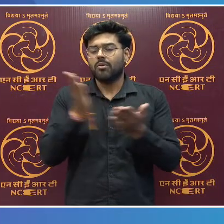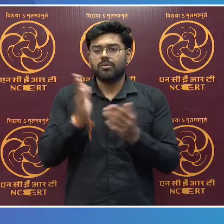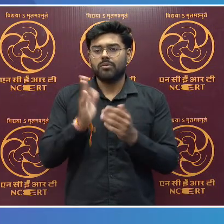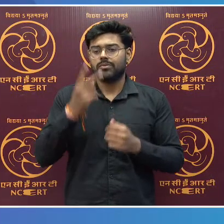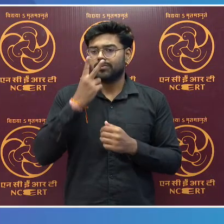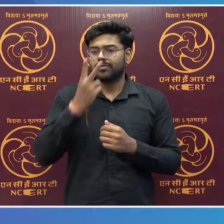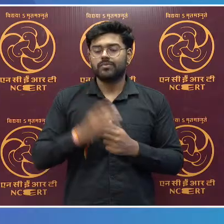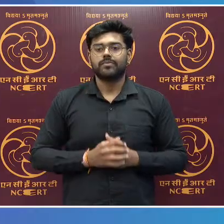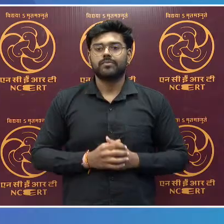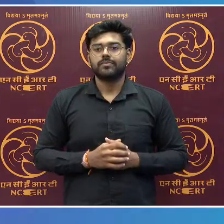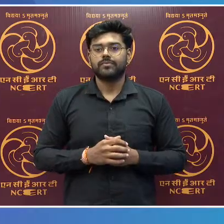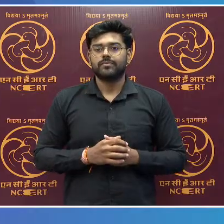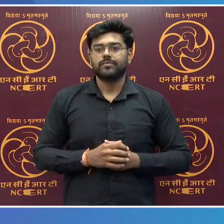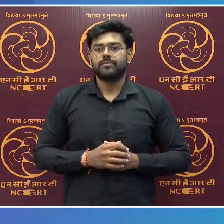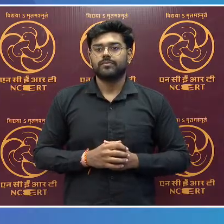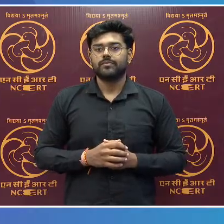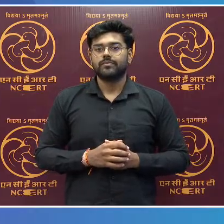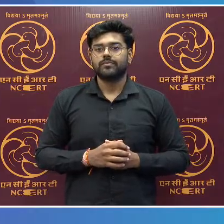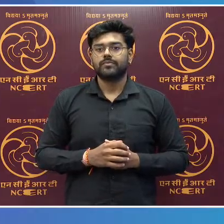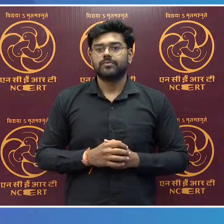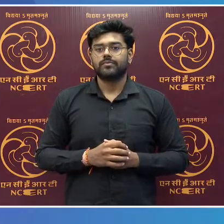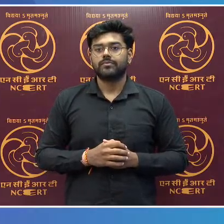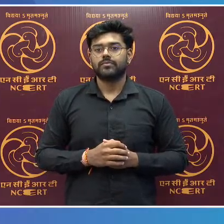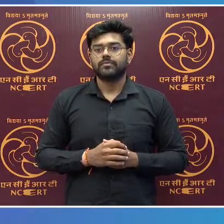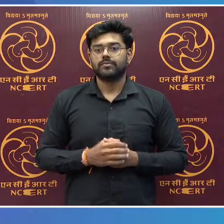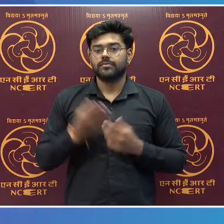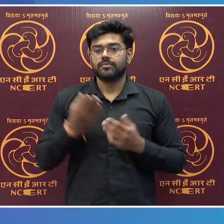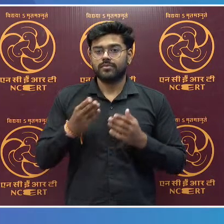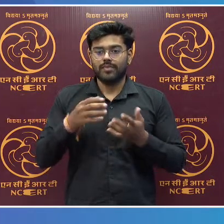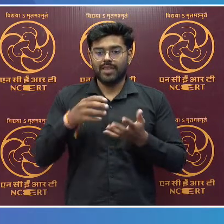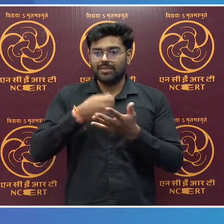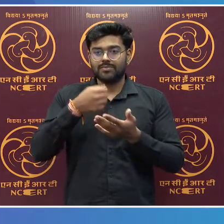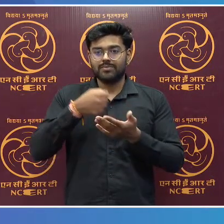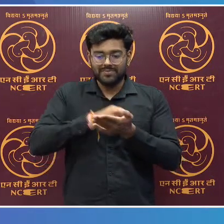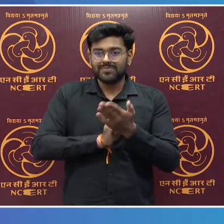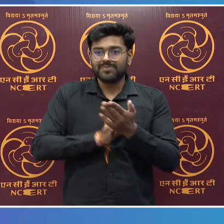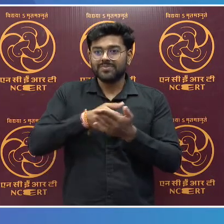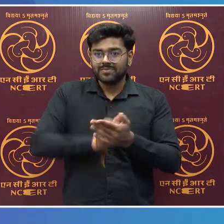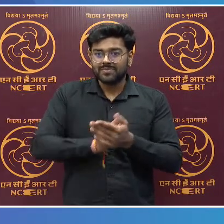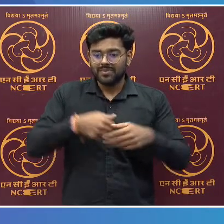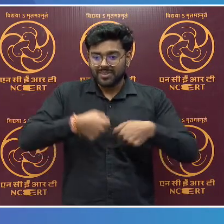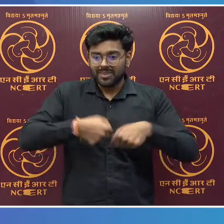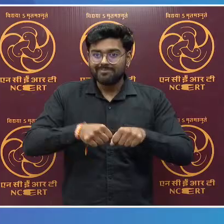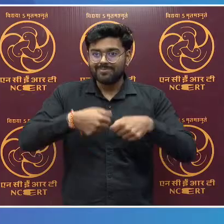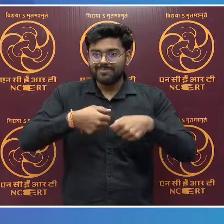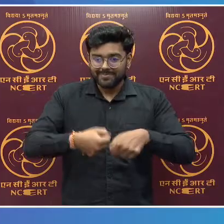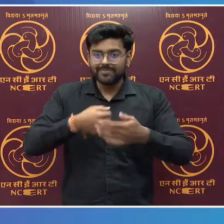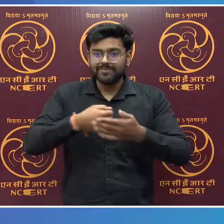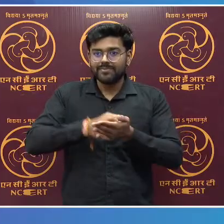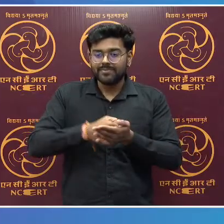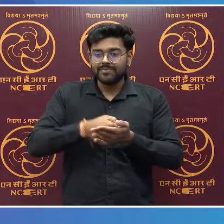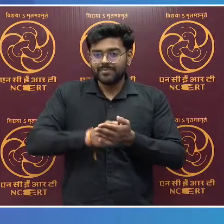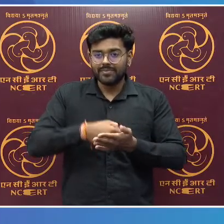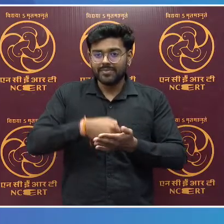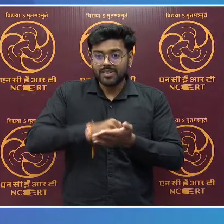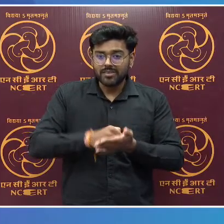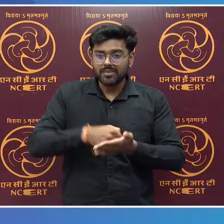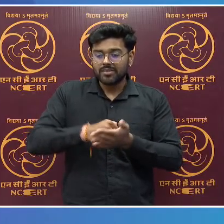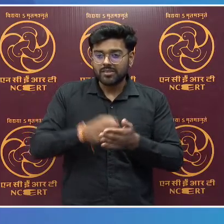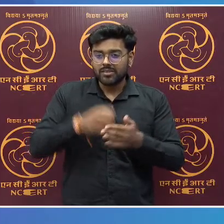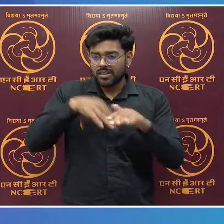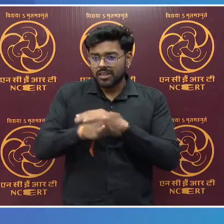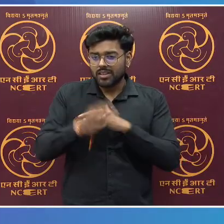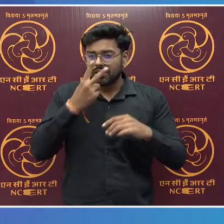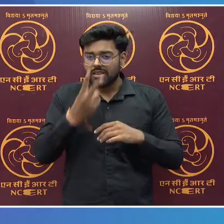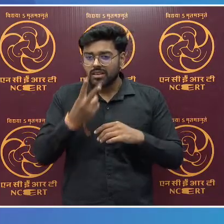brought this for you. This is the dough. Now what is there inside it? You can see